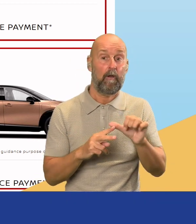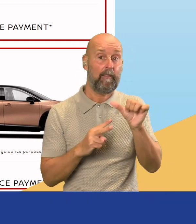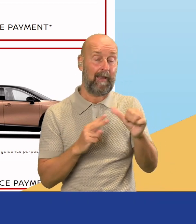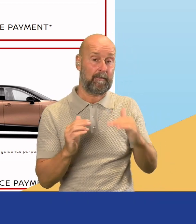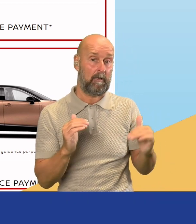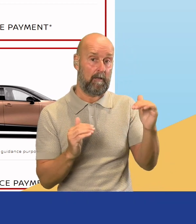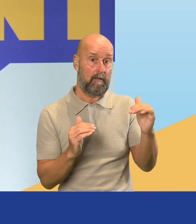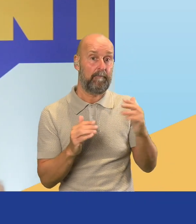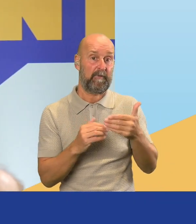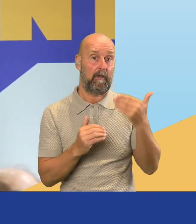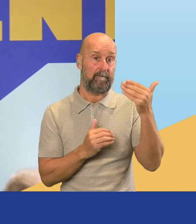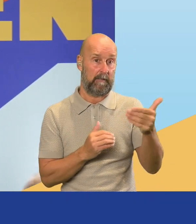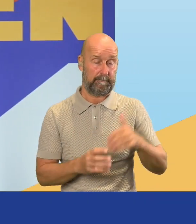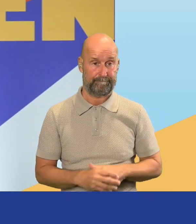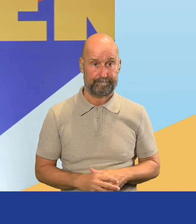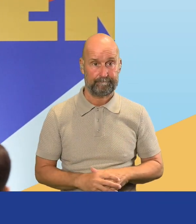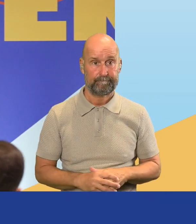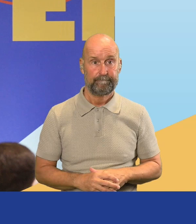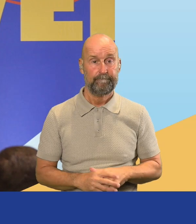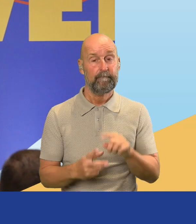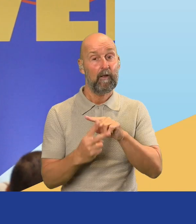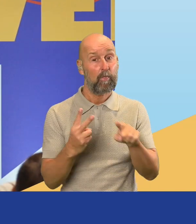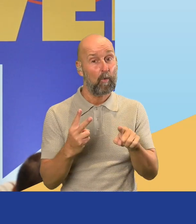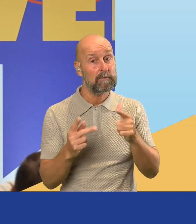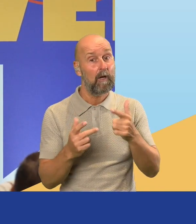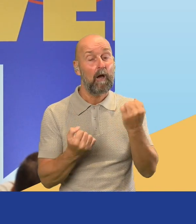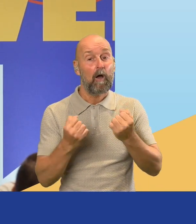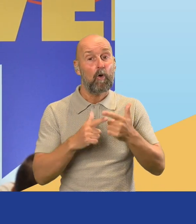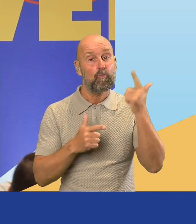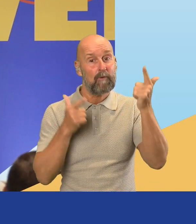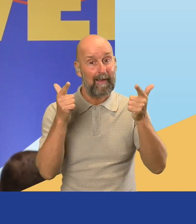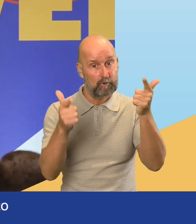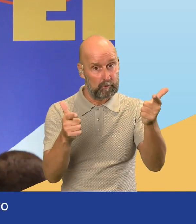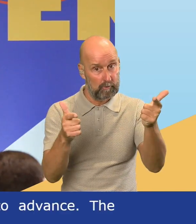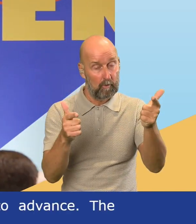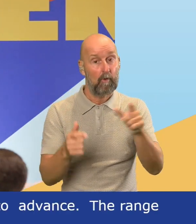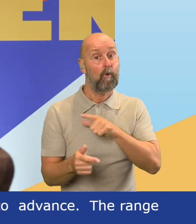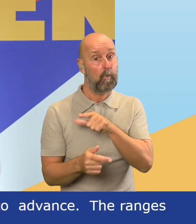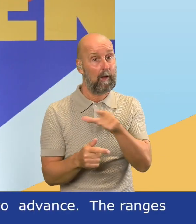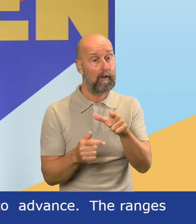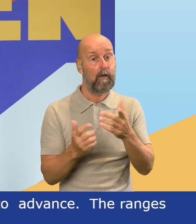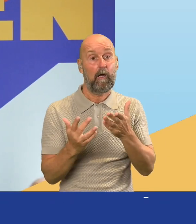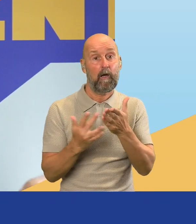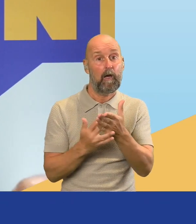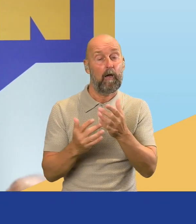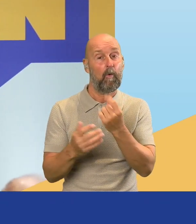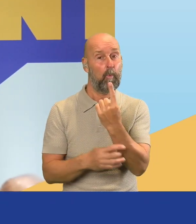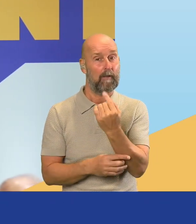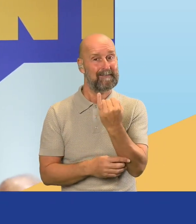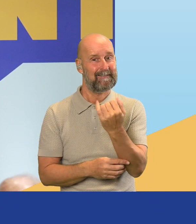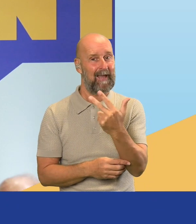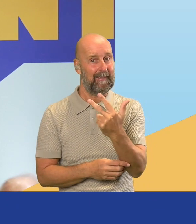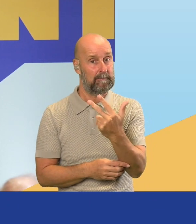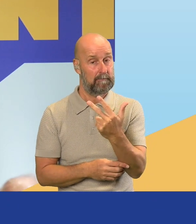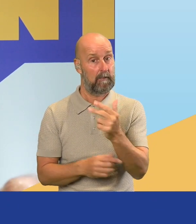which is the Advance. And those ranges are really important. So the accessibility of those cars gives you a range of 168 miles on a